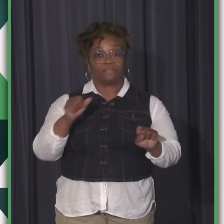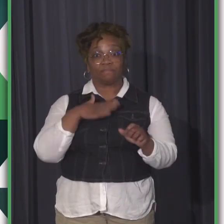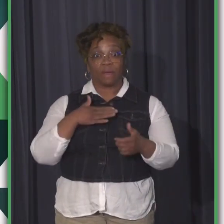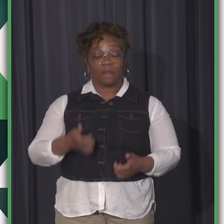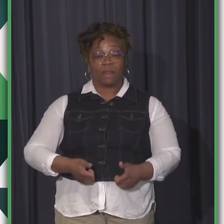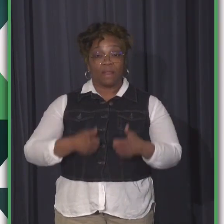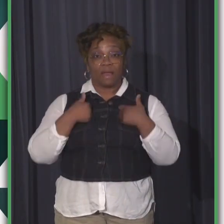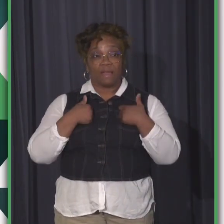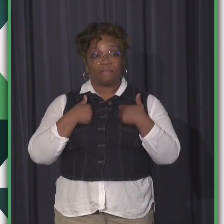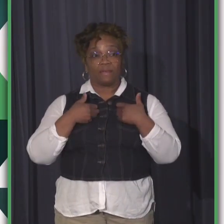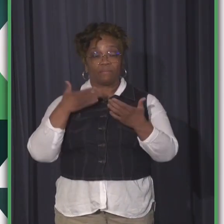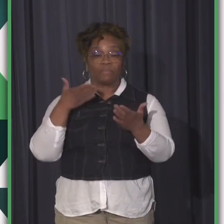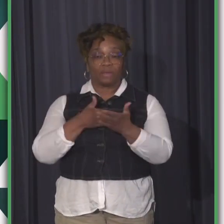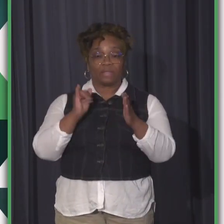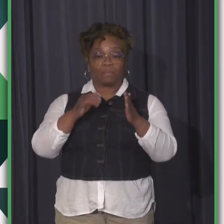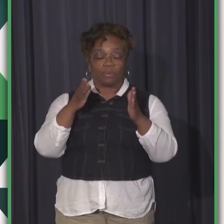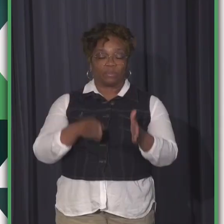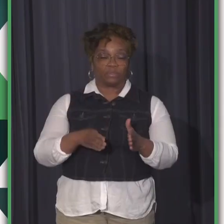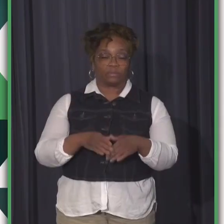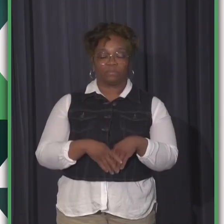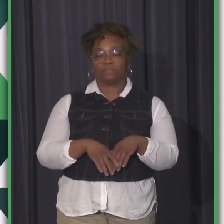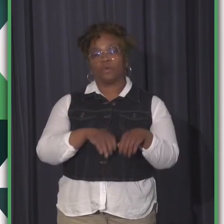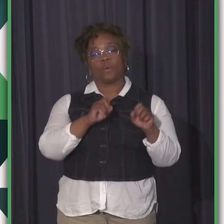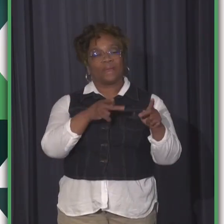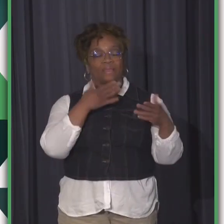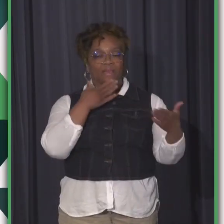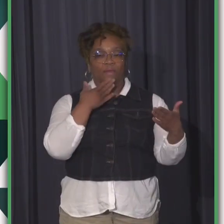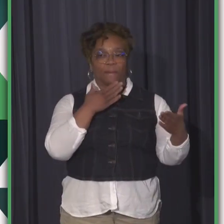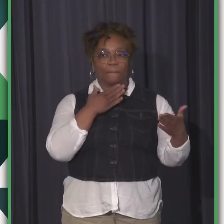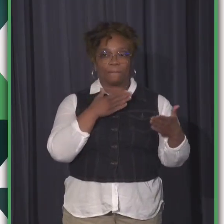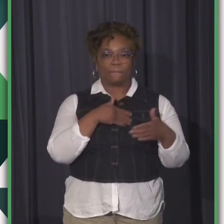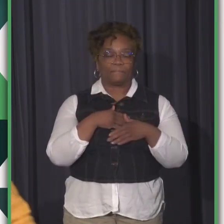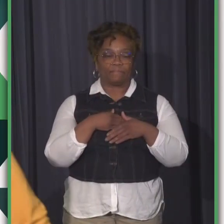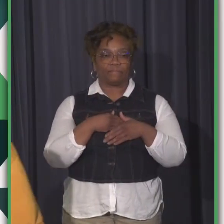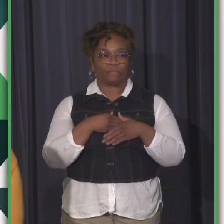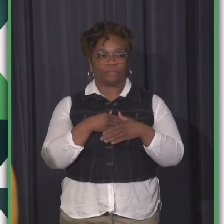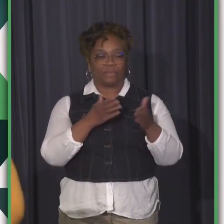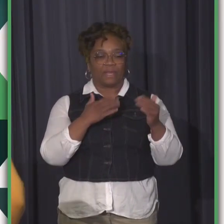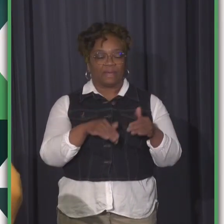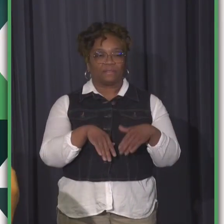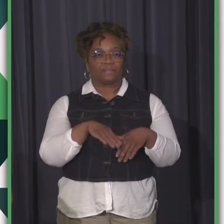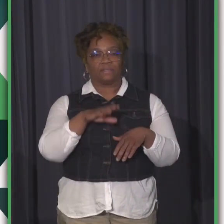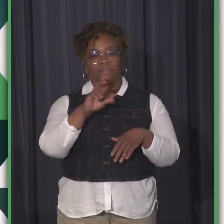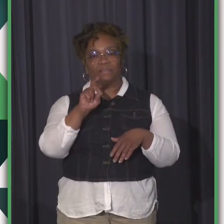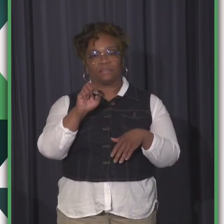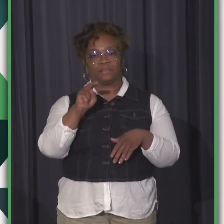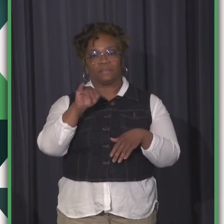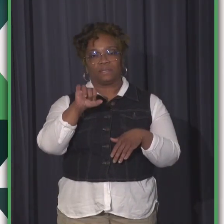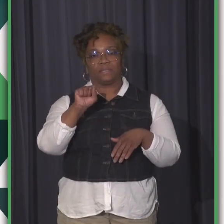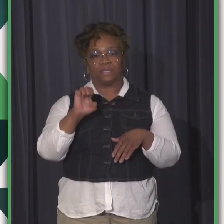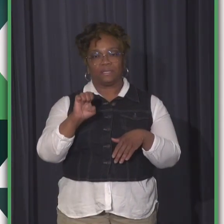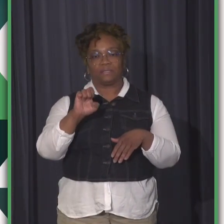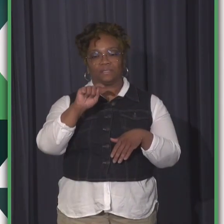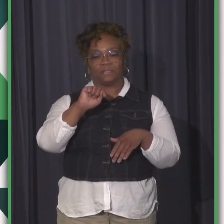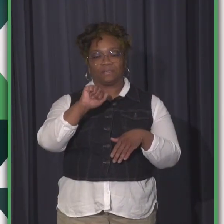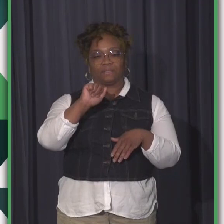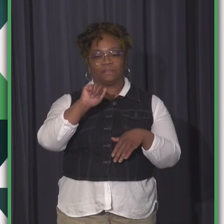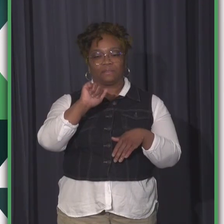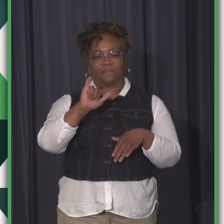and to prosecute this person. Okay, thank you. Thank you. All right, next speaker. Ms. Denise Taylor, and then we'll go into